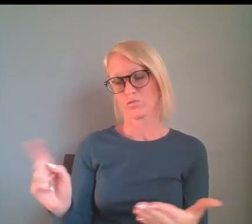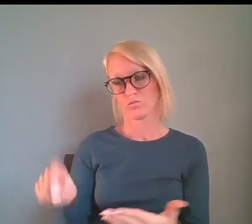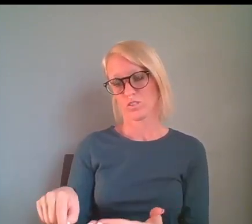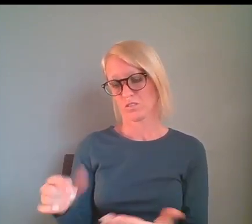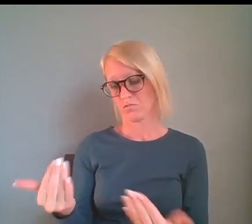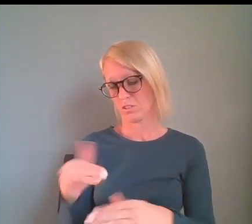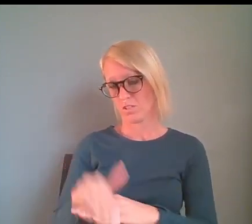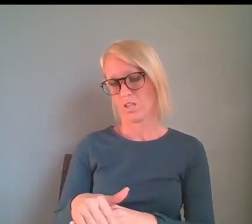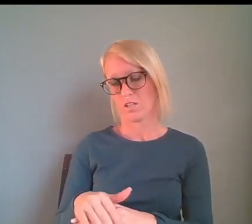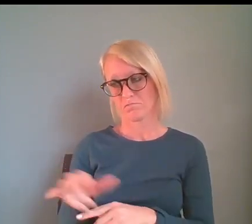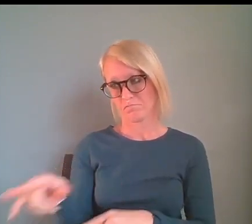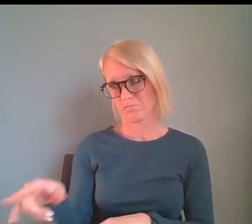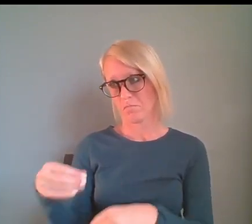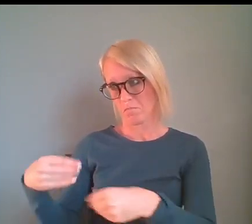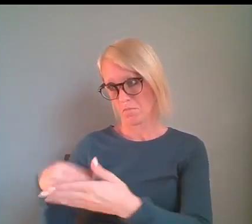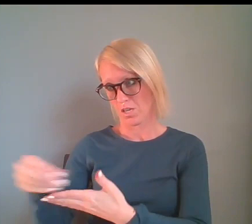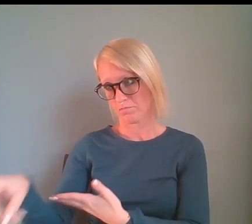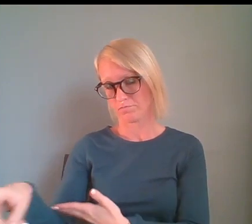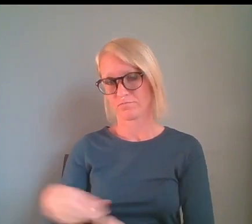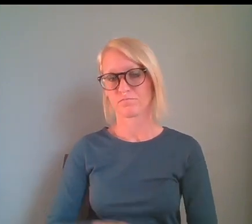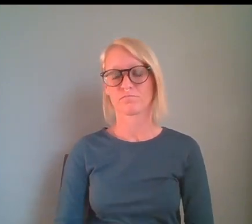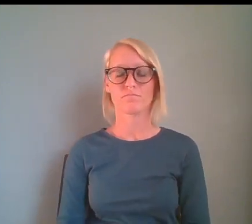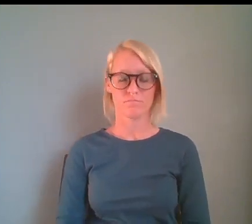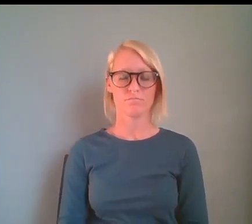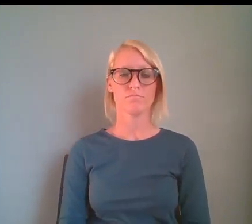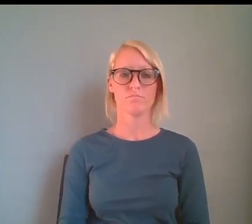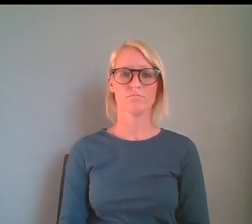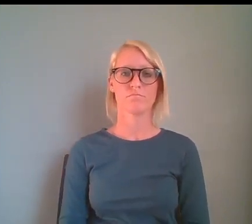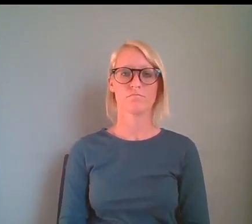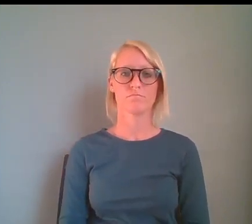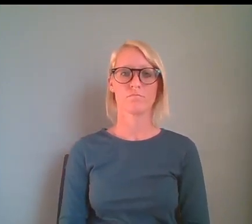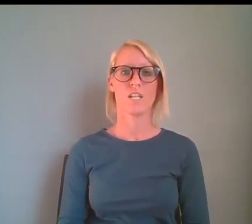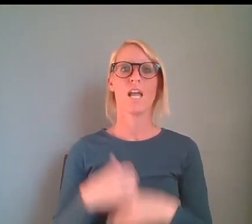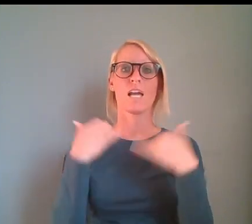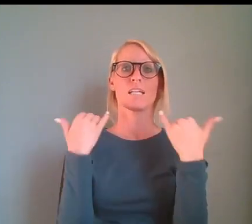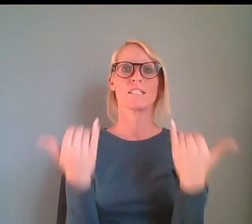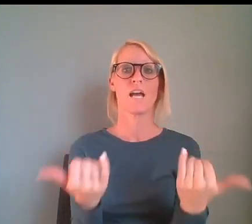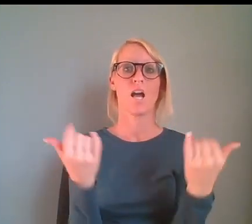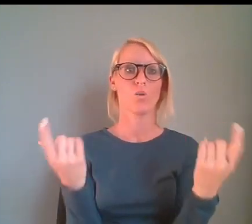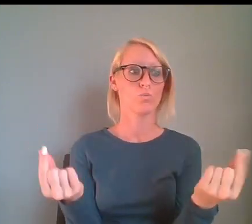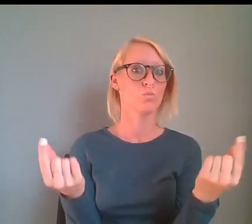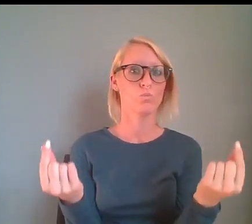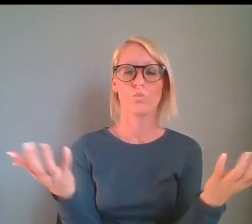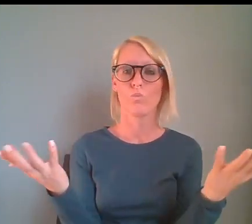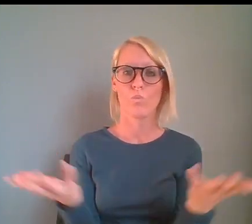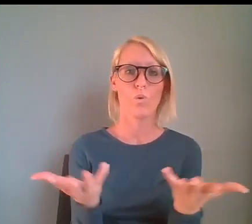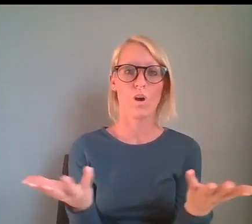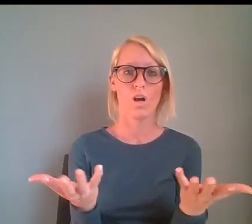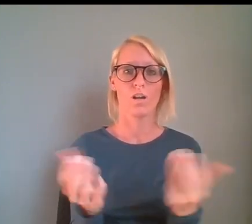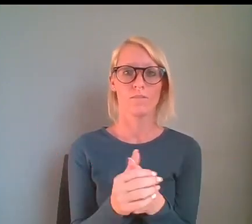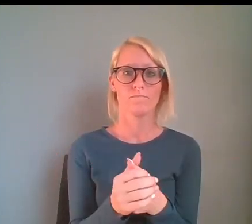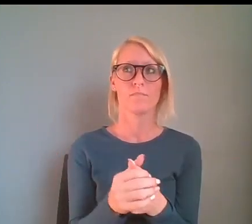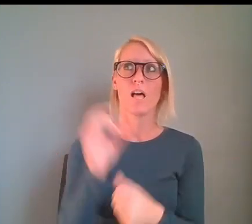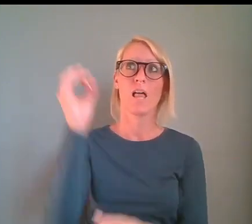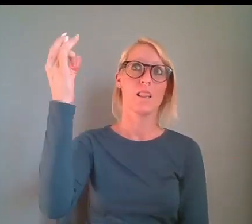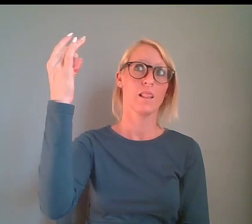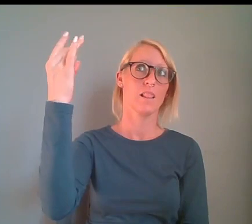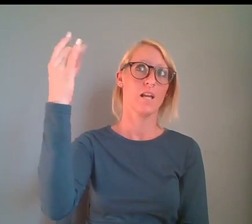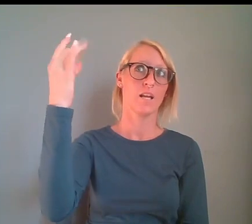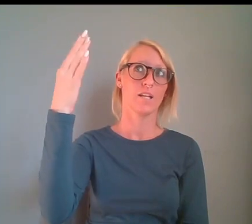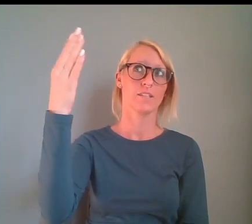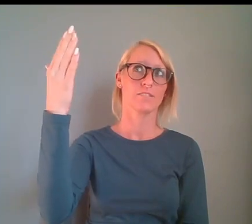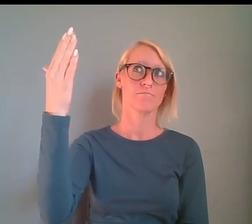So what I'm, going to have you do, we need the lights on now.